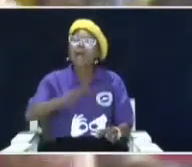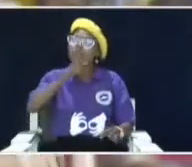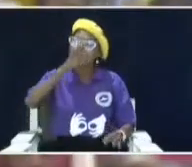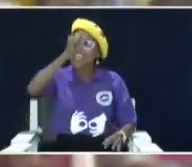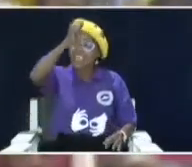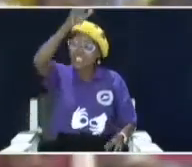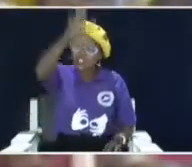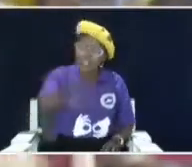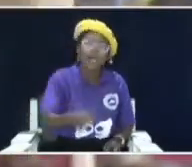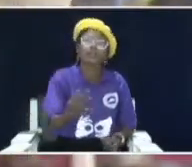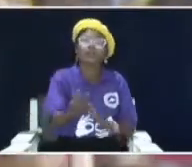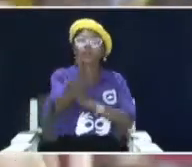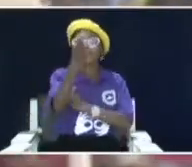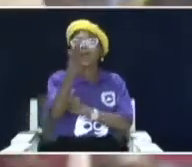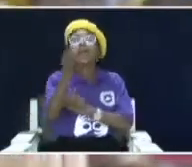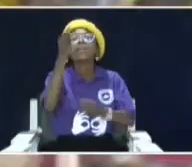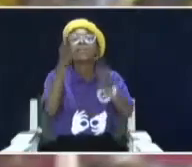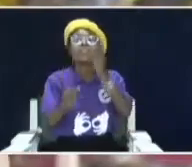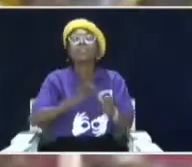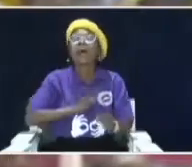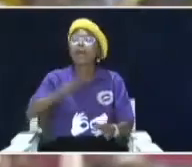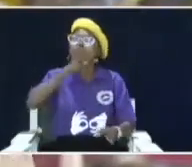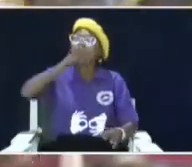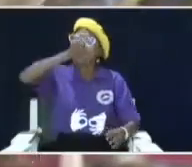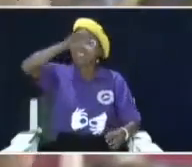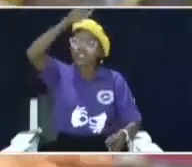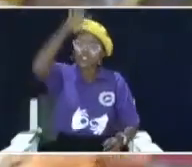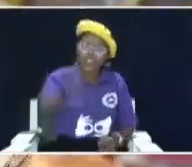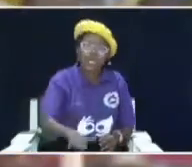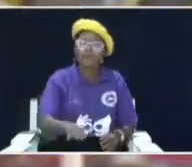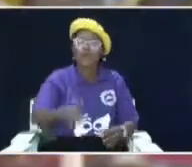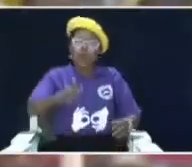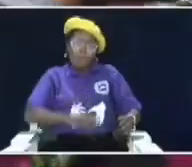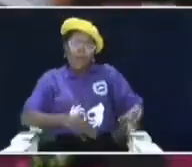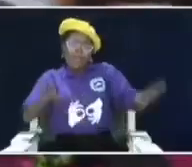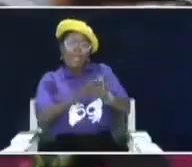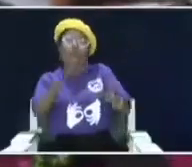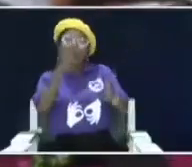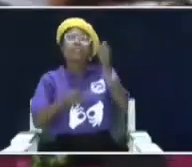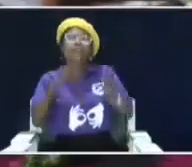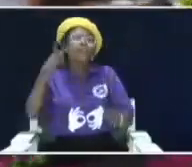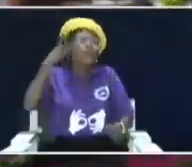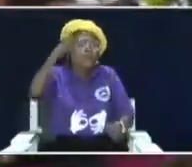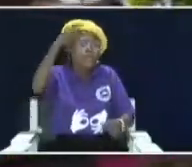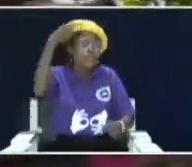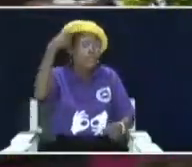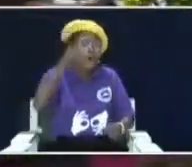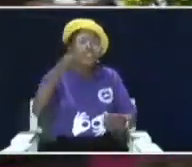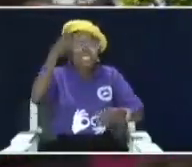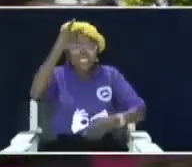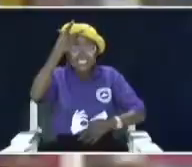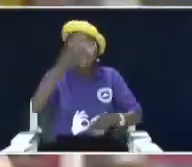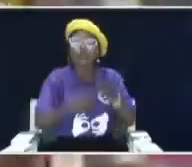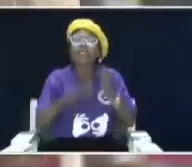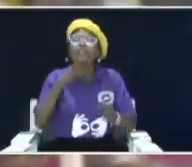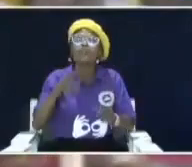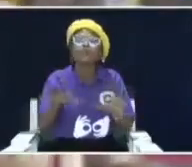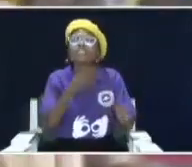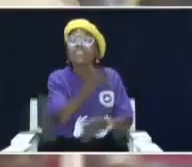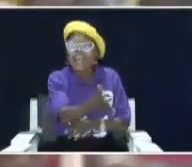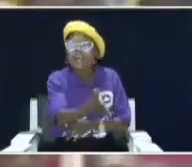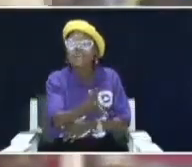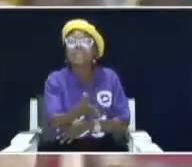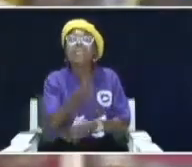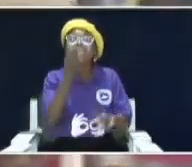God, if I be a child of God, barrenness, what are you looking for? Sickness, what are you looking for? If I